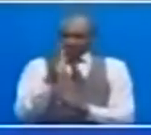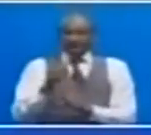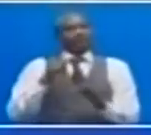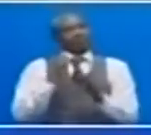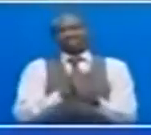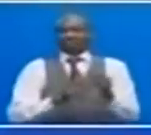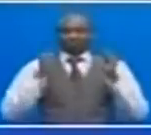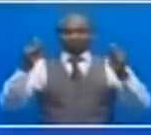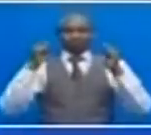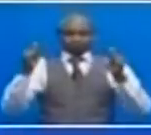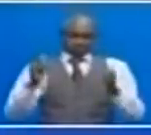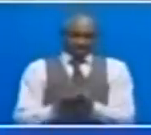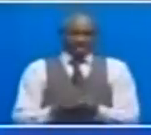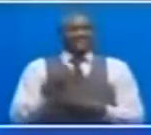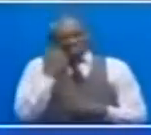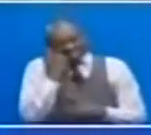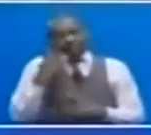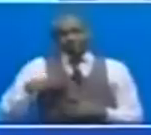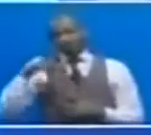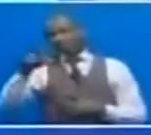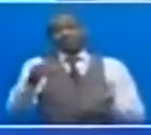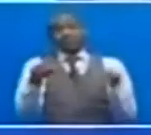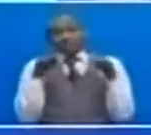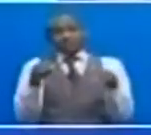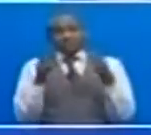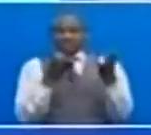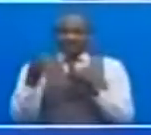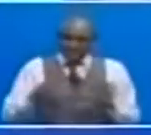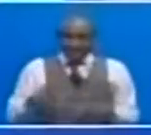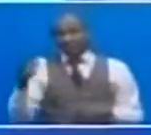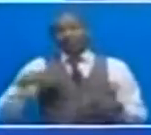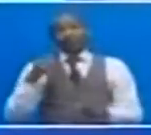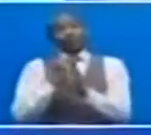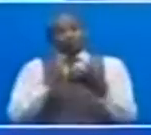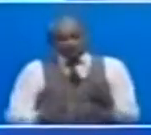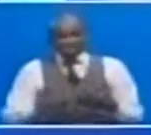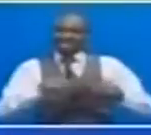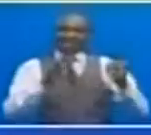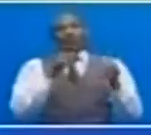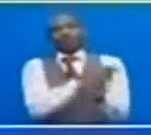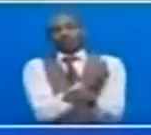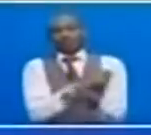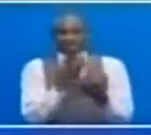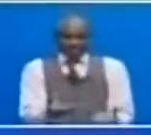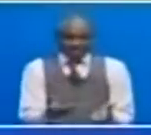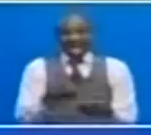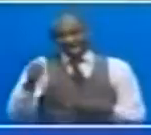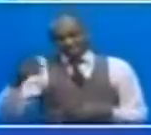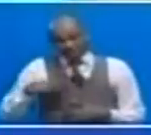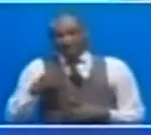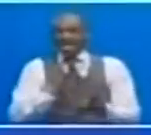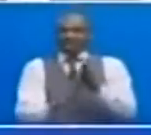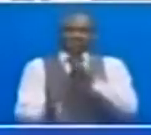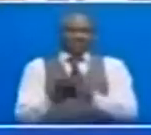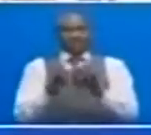tools. Patients left without services, some left with no option but to leave the facility. Some wards left